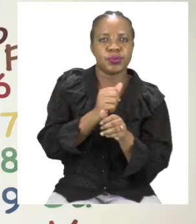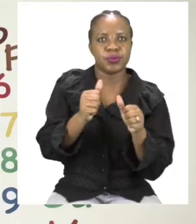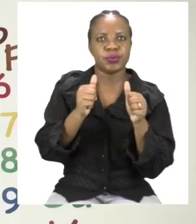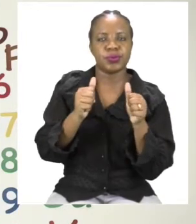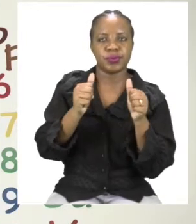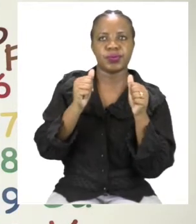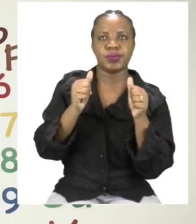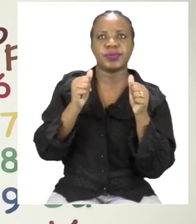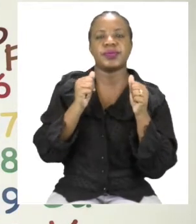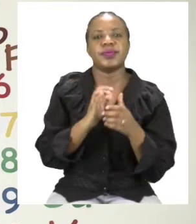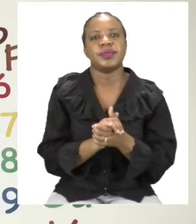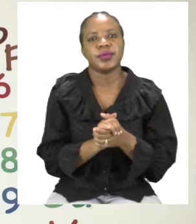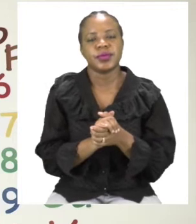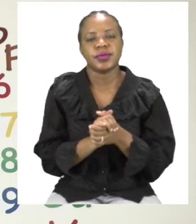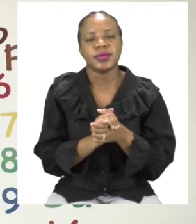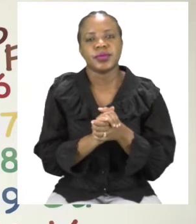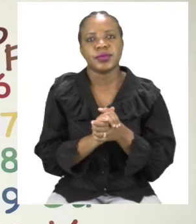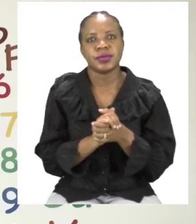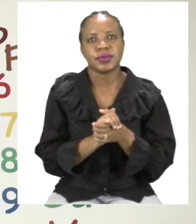subtract 20,